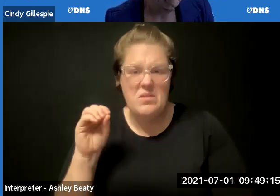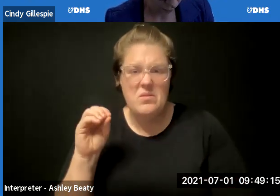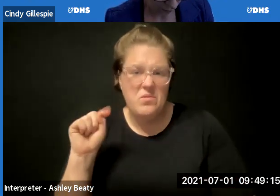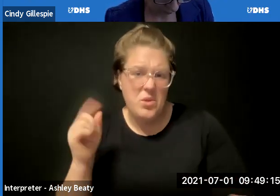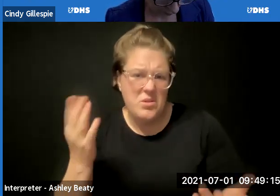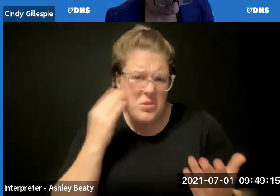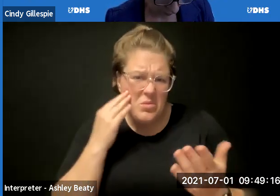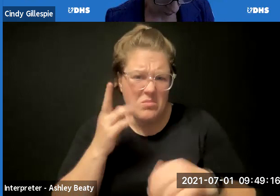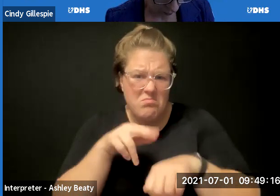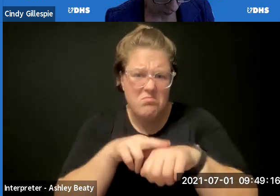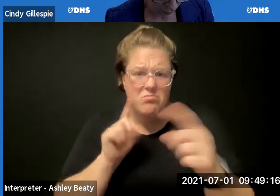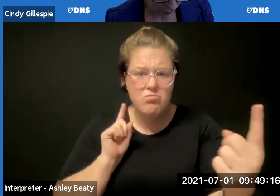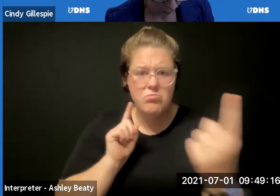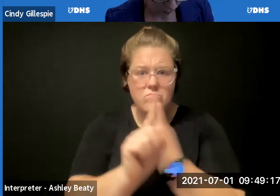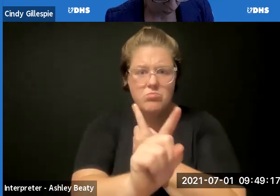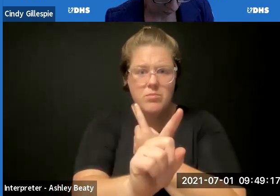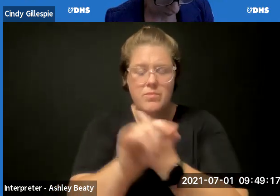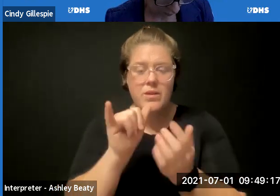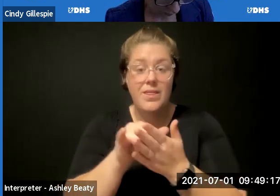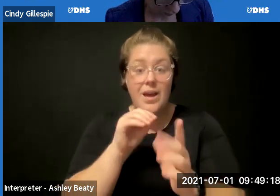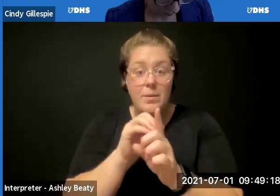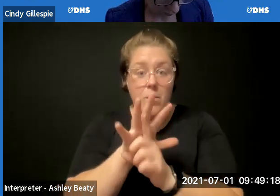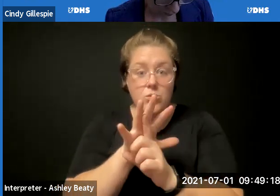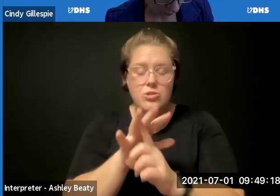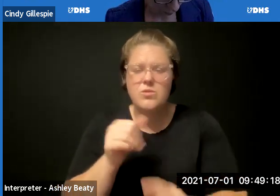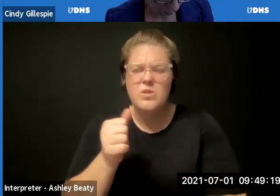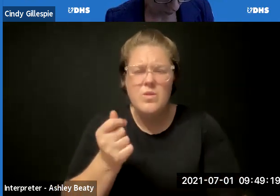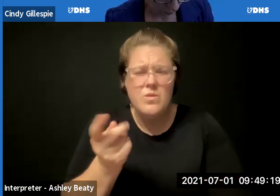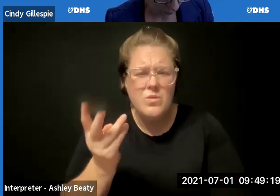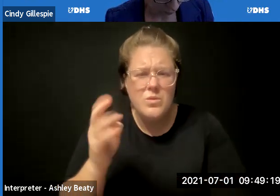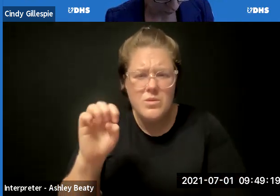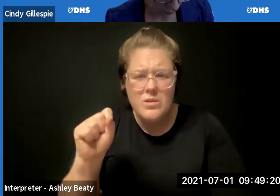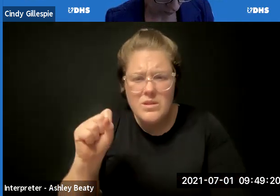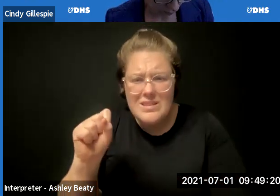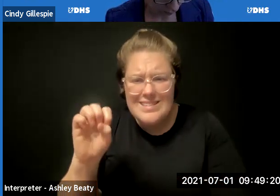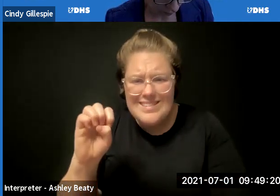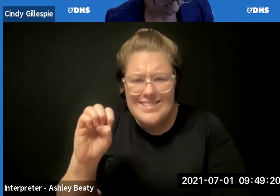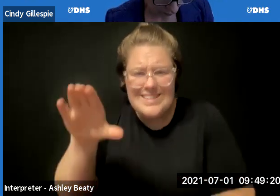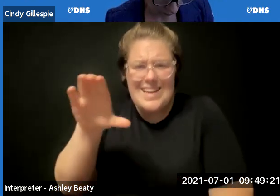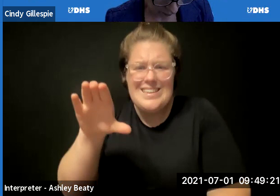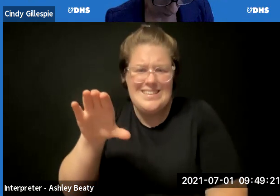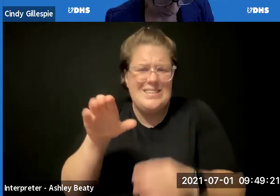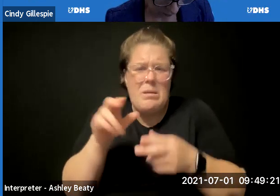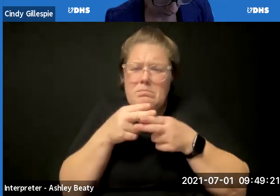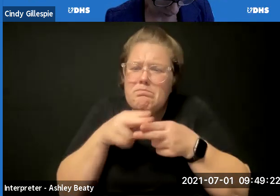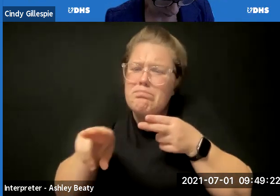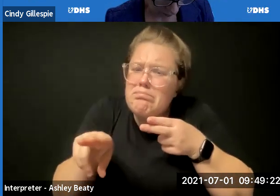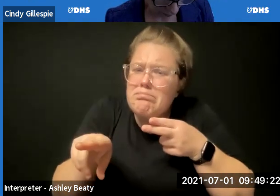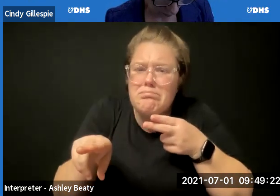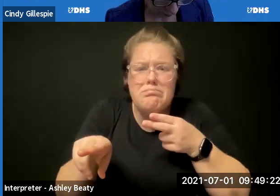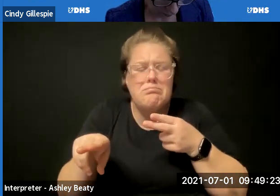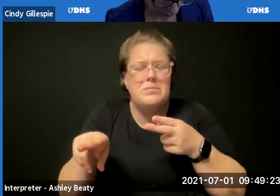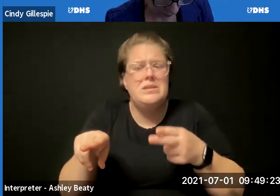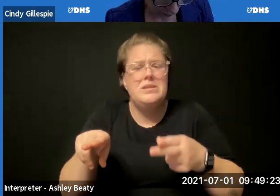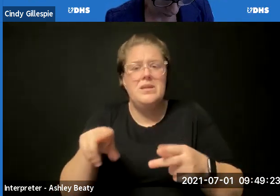through the doorway. Their exposure was only a couple of seconds. And in the process of that couple of seconds being within